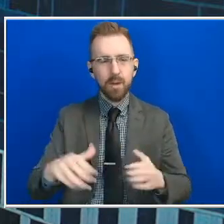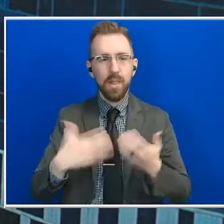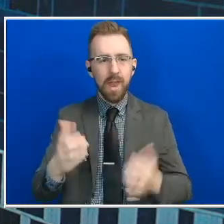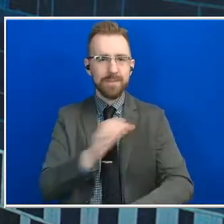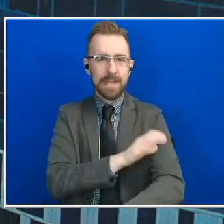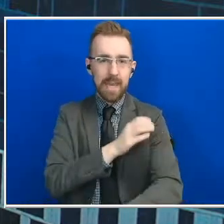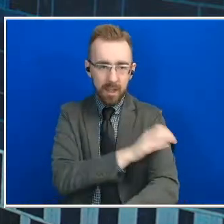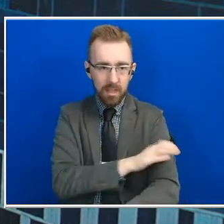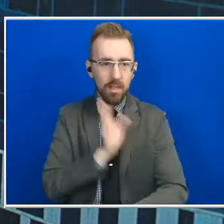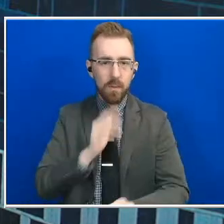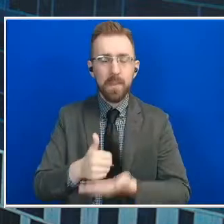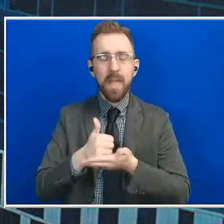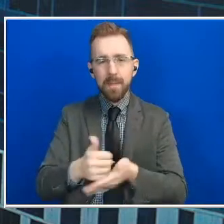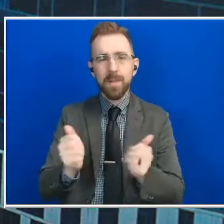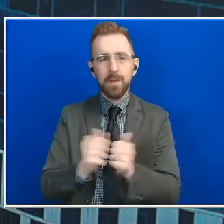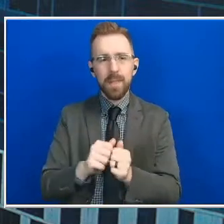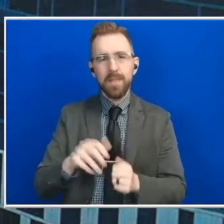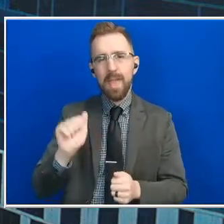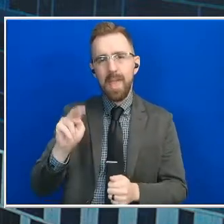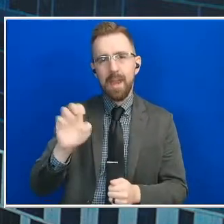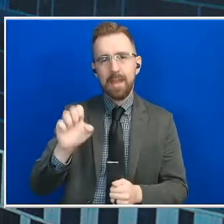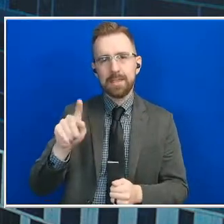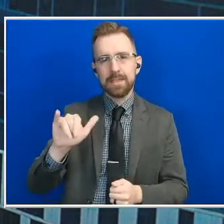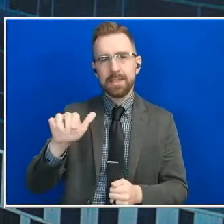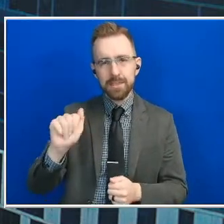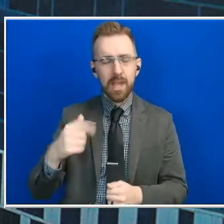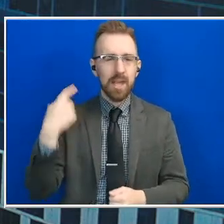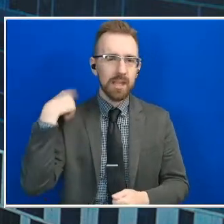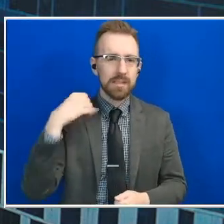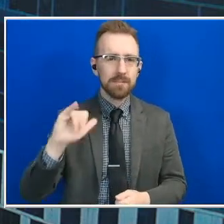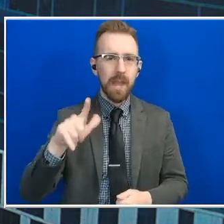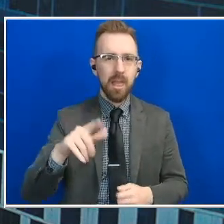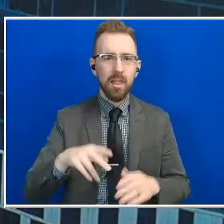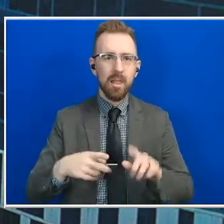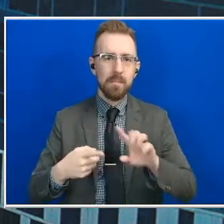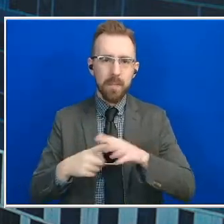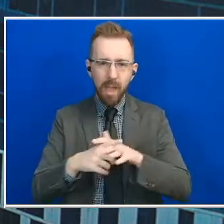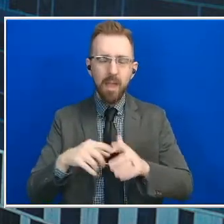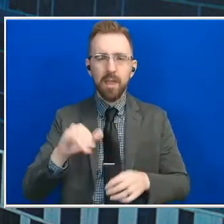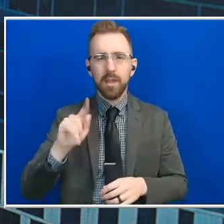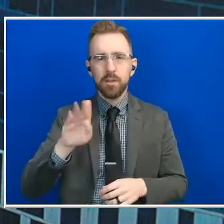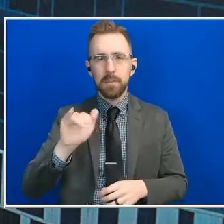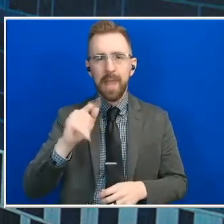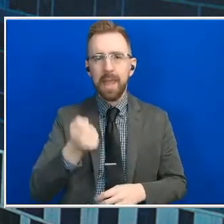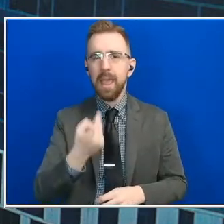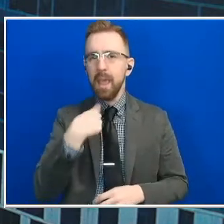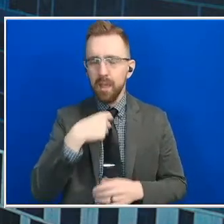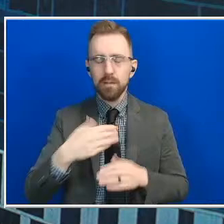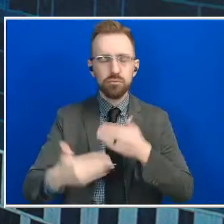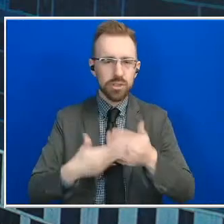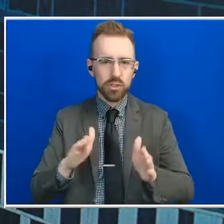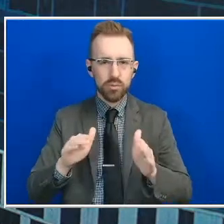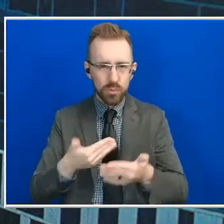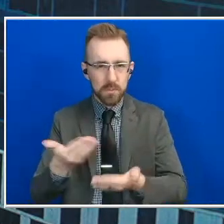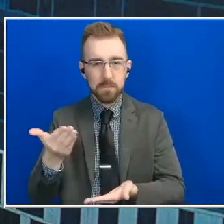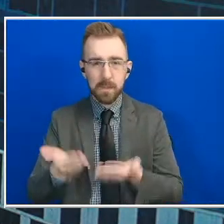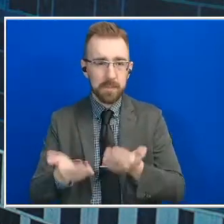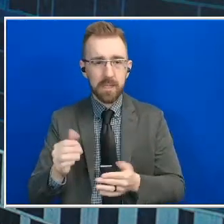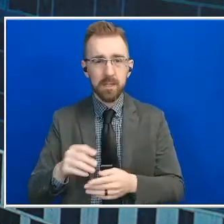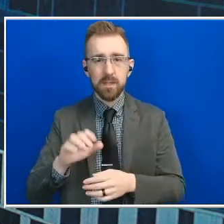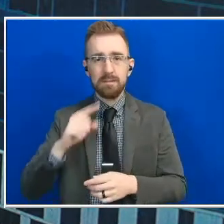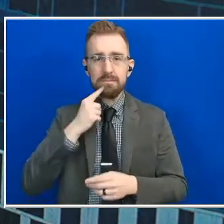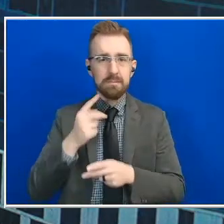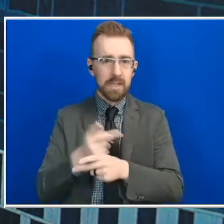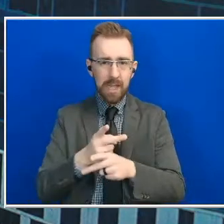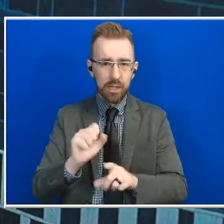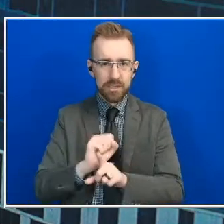with anesthesia, spinal blocks, intubating people, helping in procedure rooms, or maybe in critical care situations, emergent